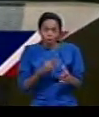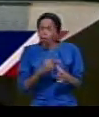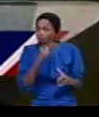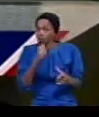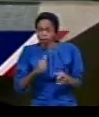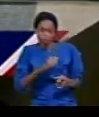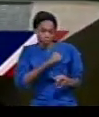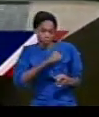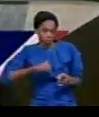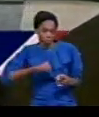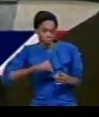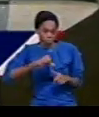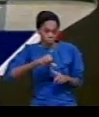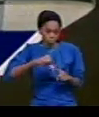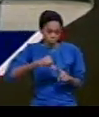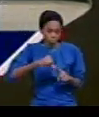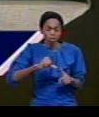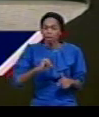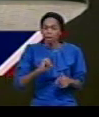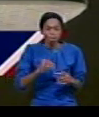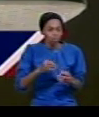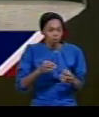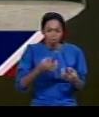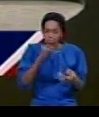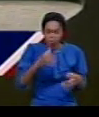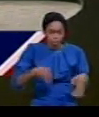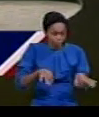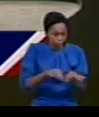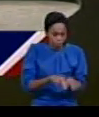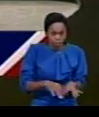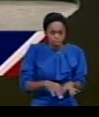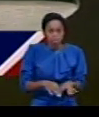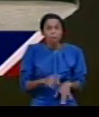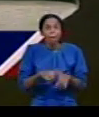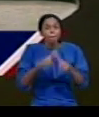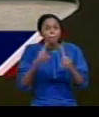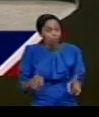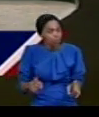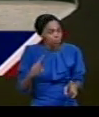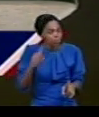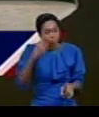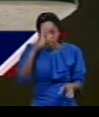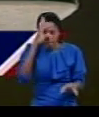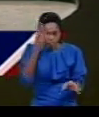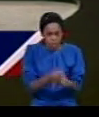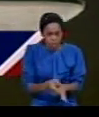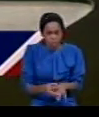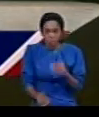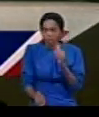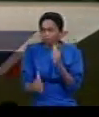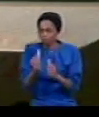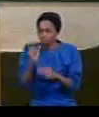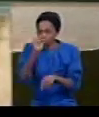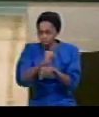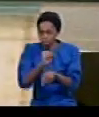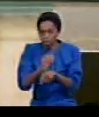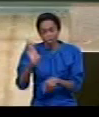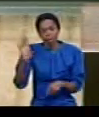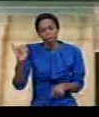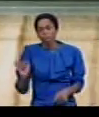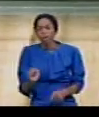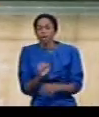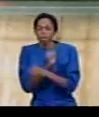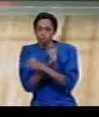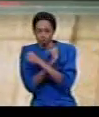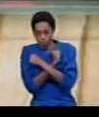nothing. But faith that worketh by love. Faith that